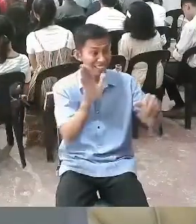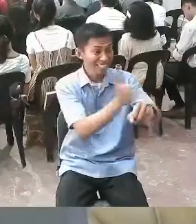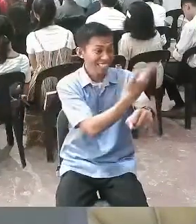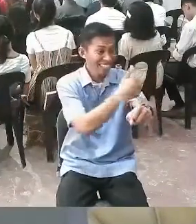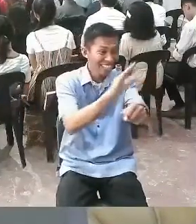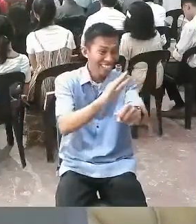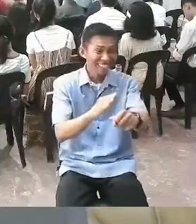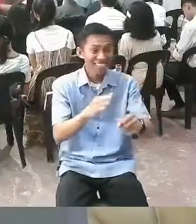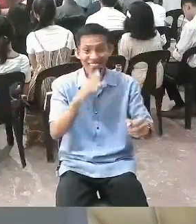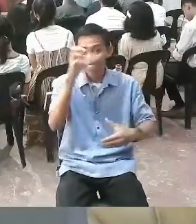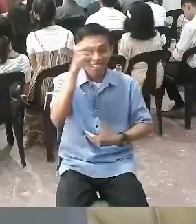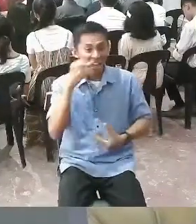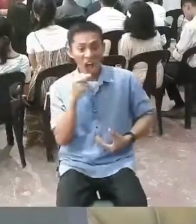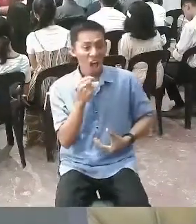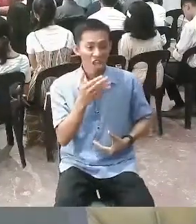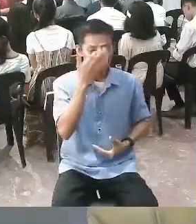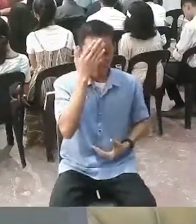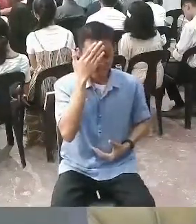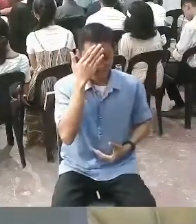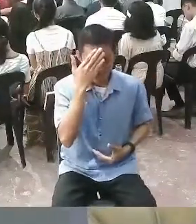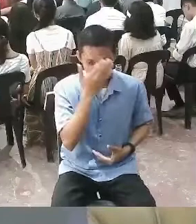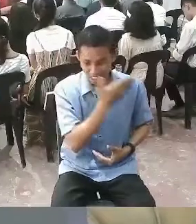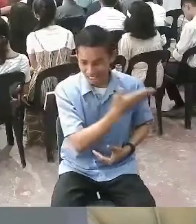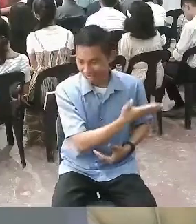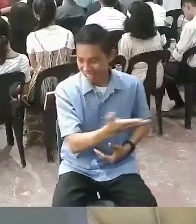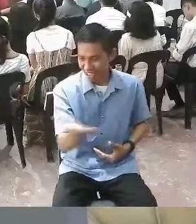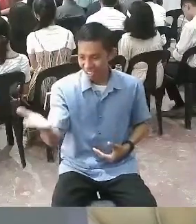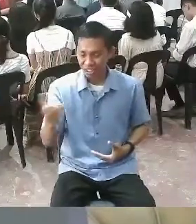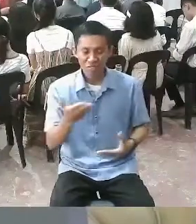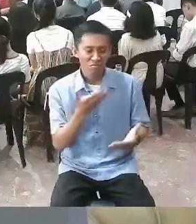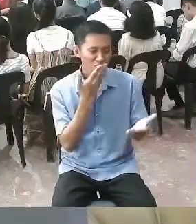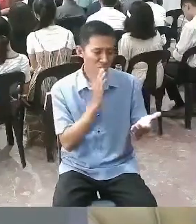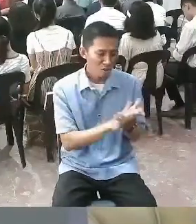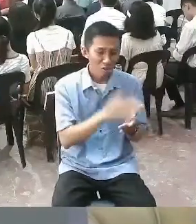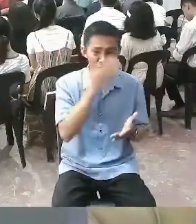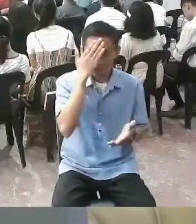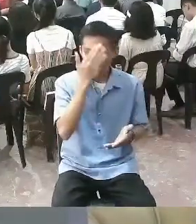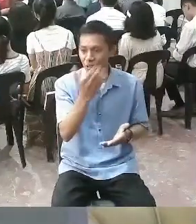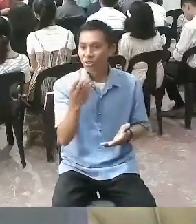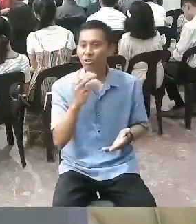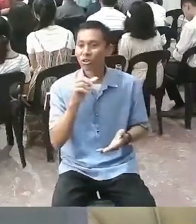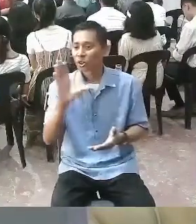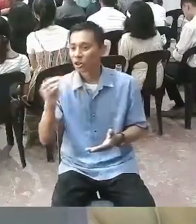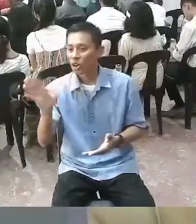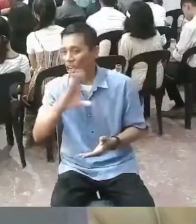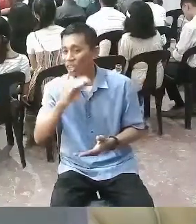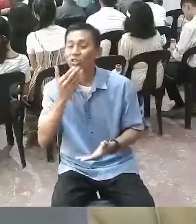awake. He knows when you're bad and good.